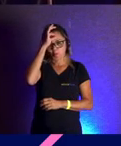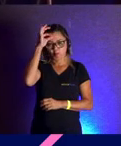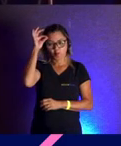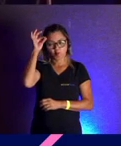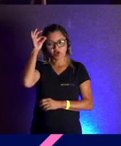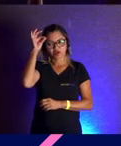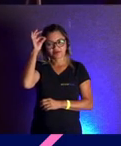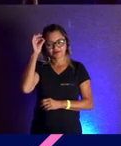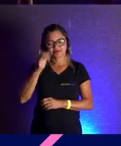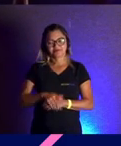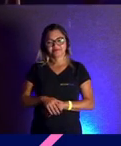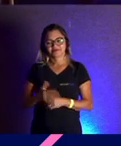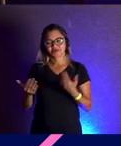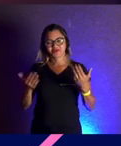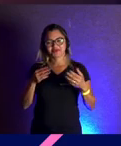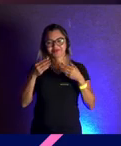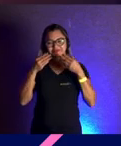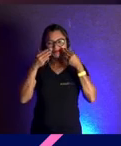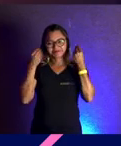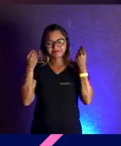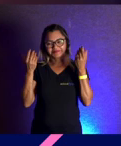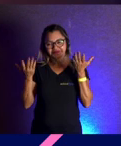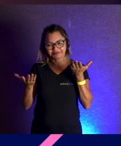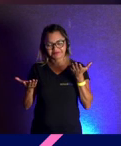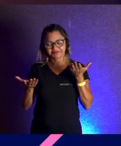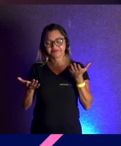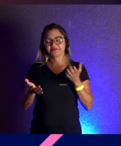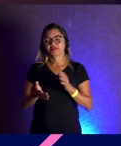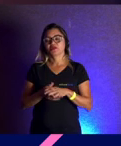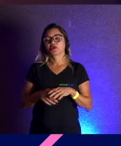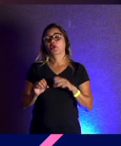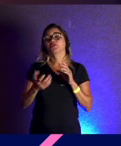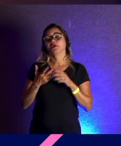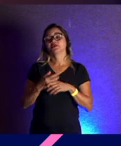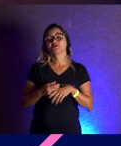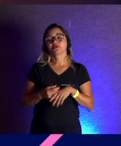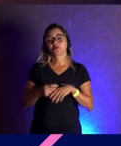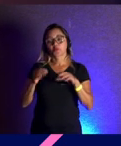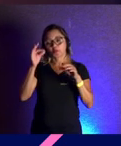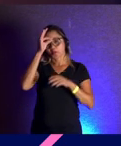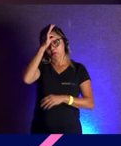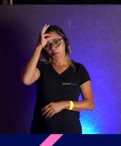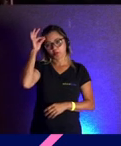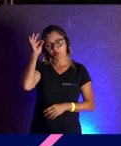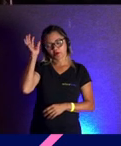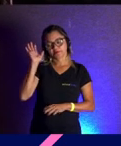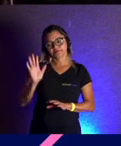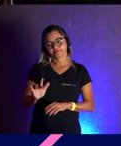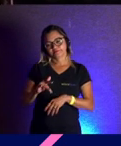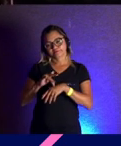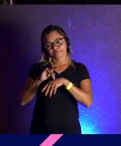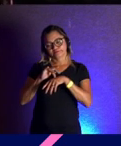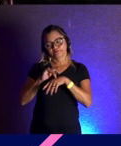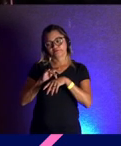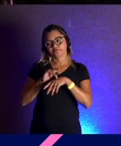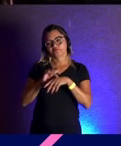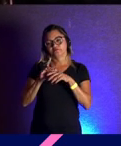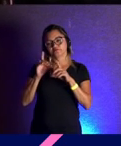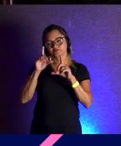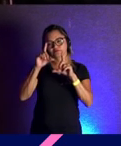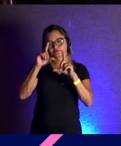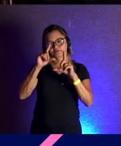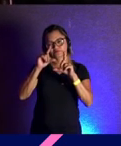reader thinks that, okay, well, it's going down? Well, they'll get the story completely wrong. And this